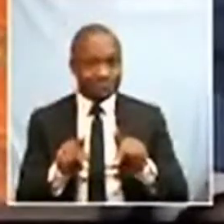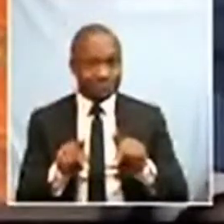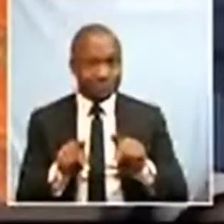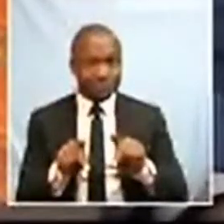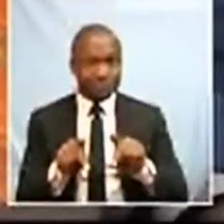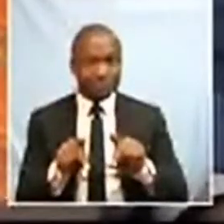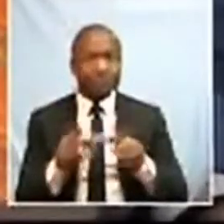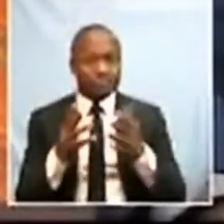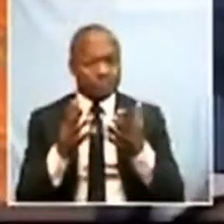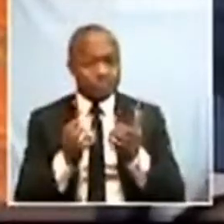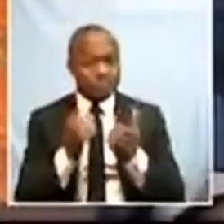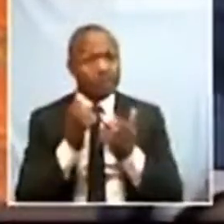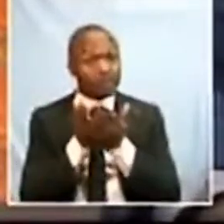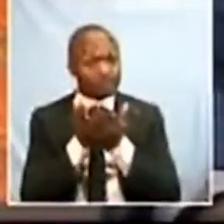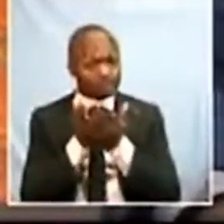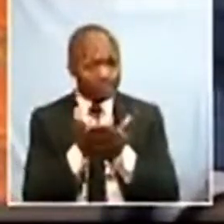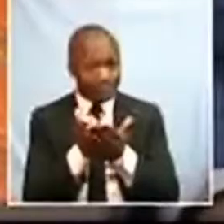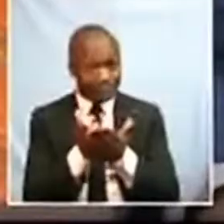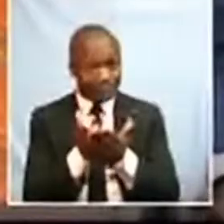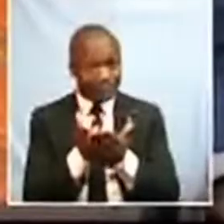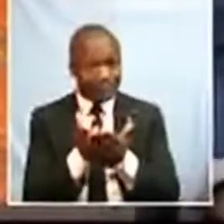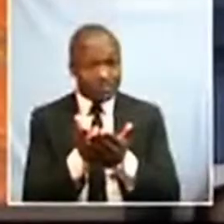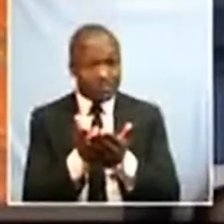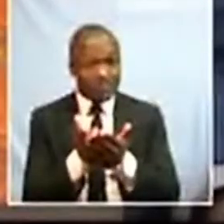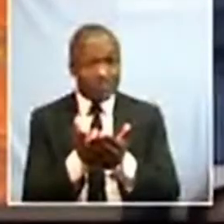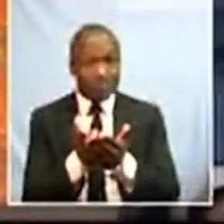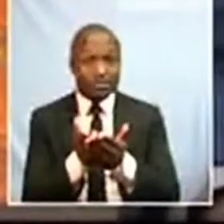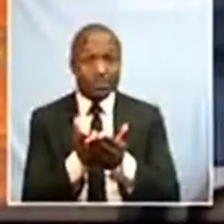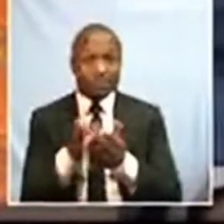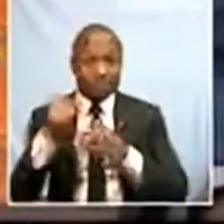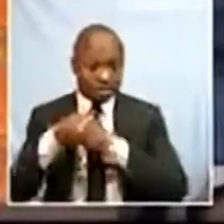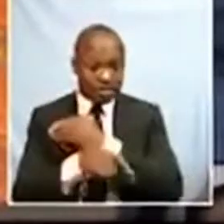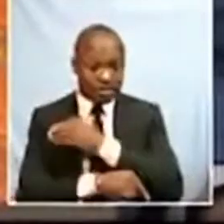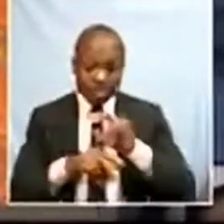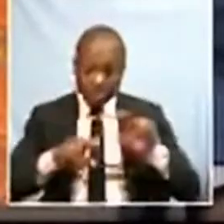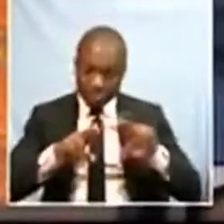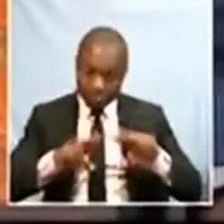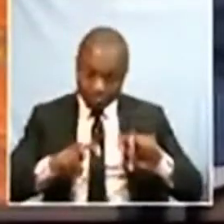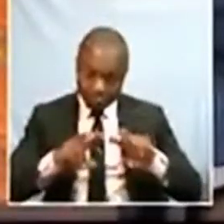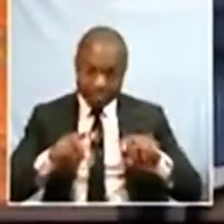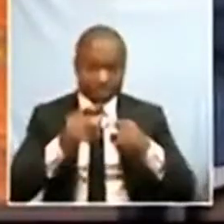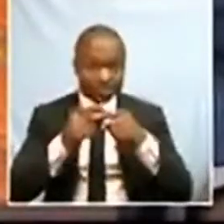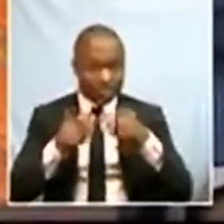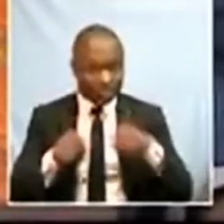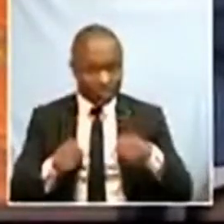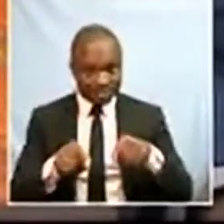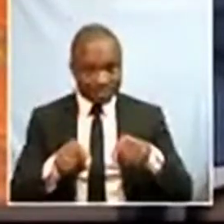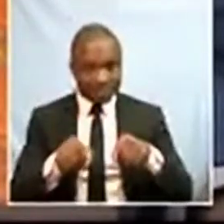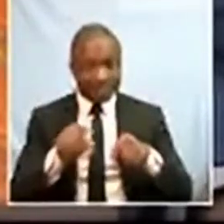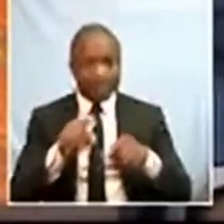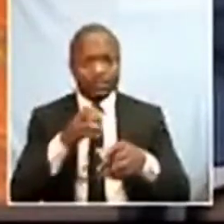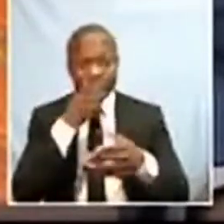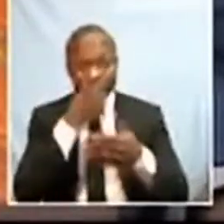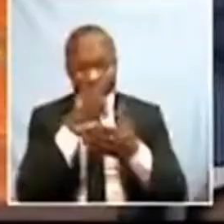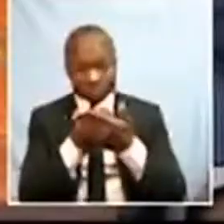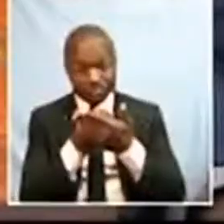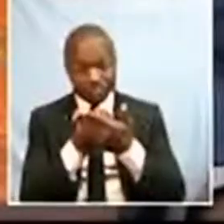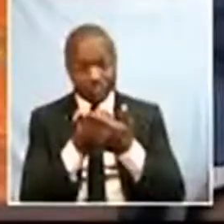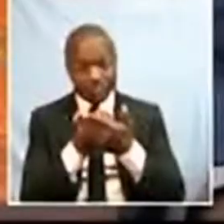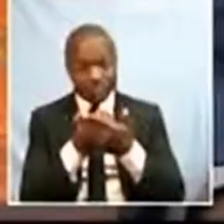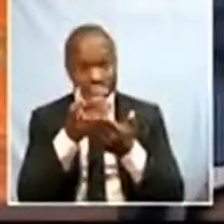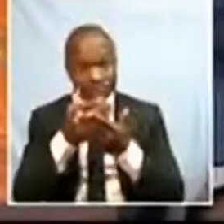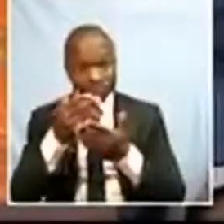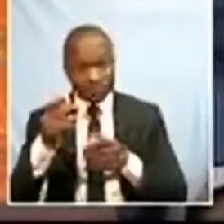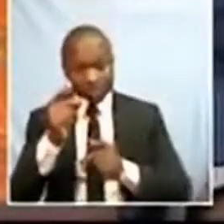The Chair, I would like to submit that due diligence was conducted as evidenced in the